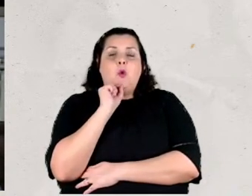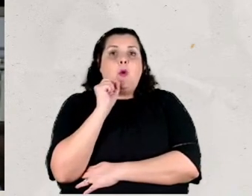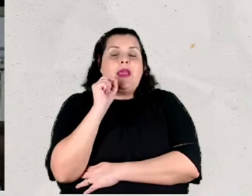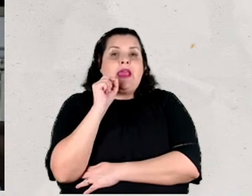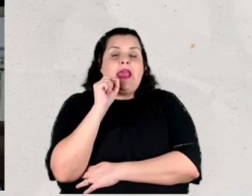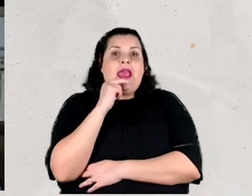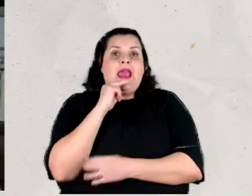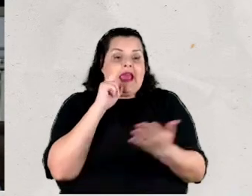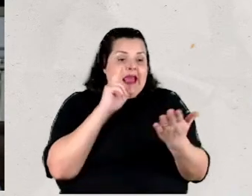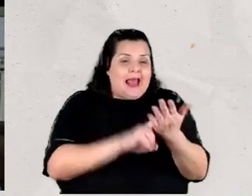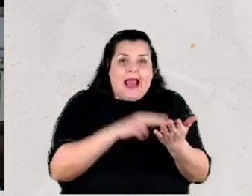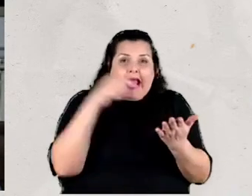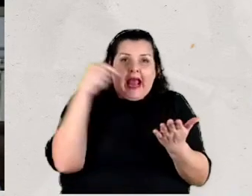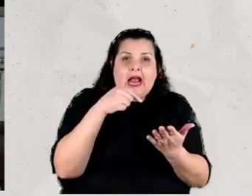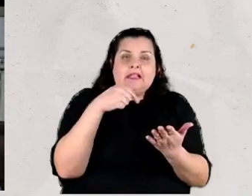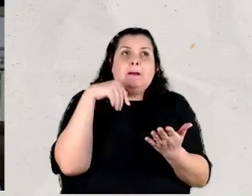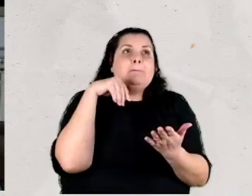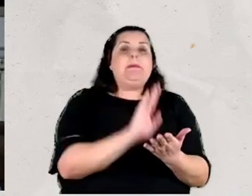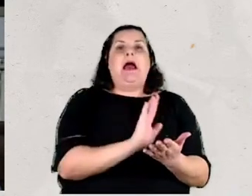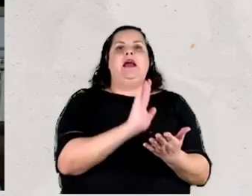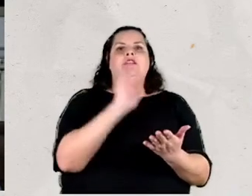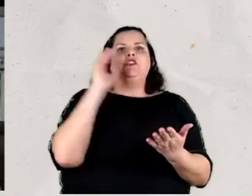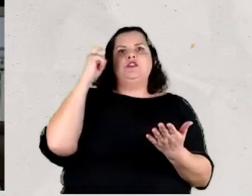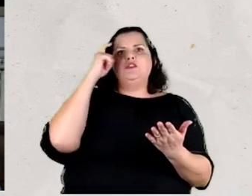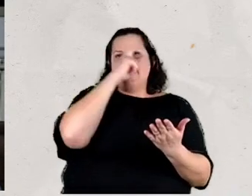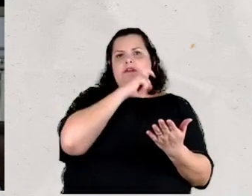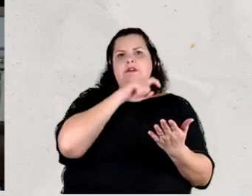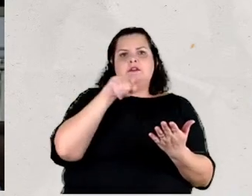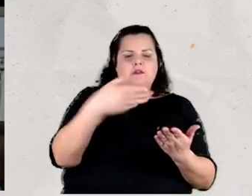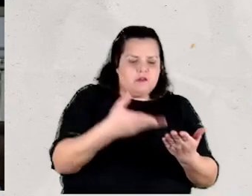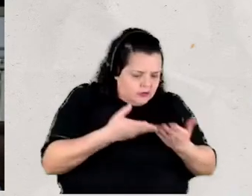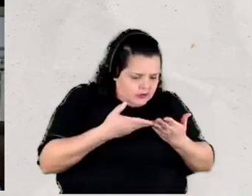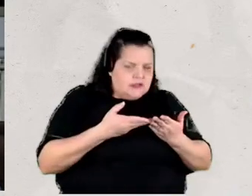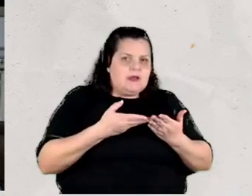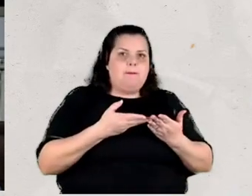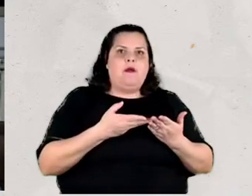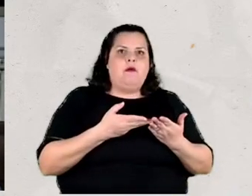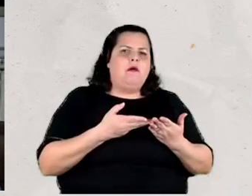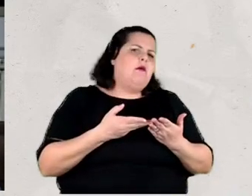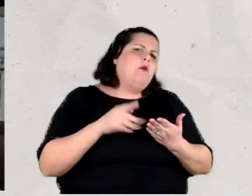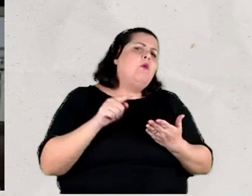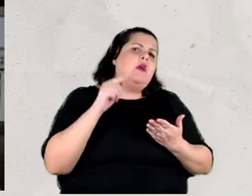recebeu desde um ponto de vista intelectual?